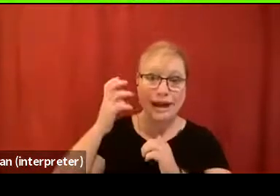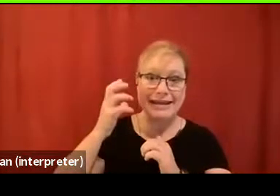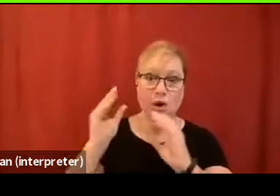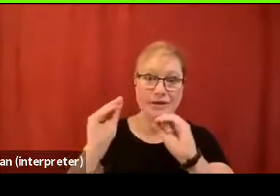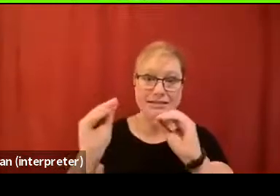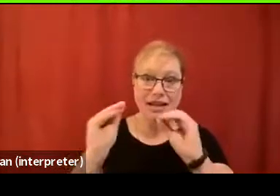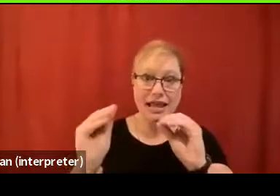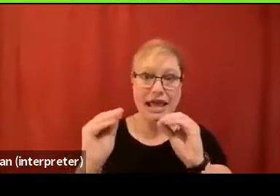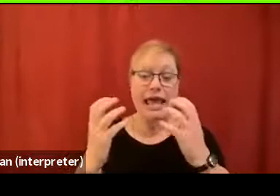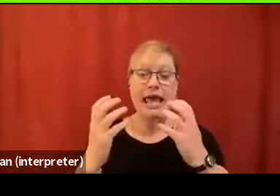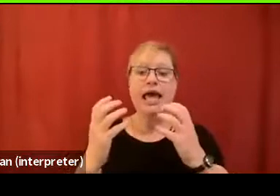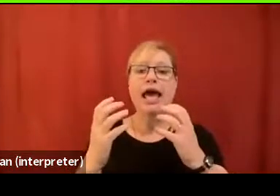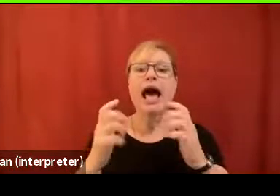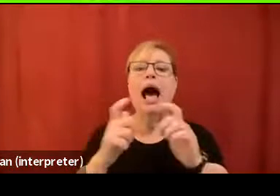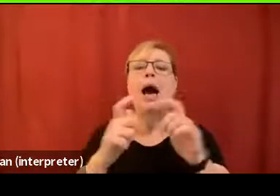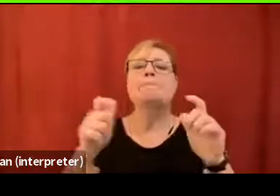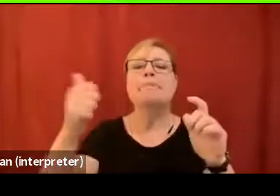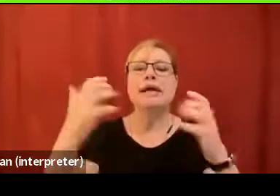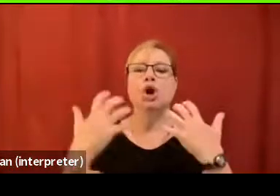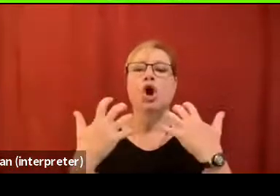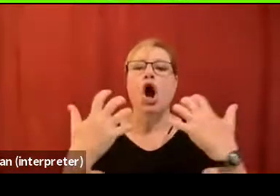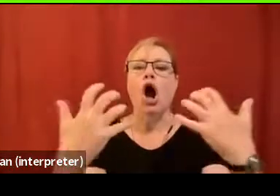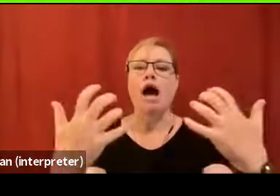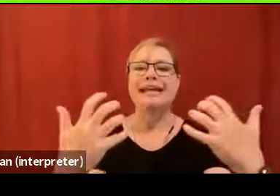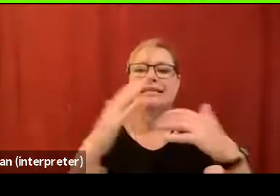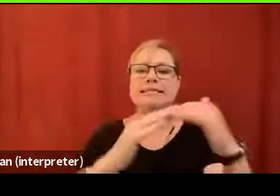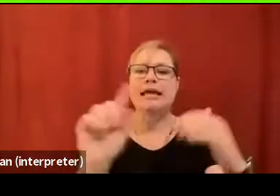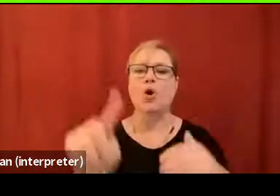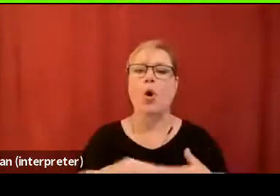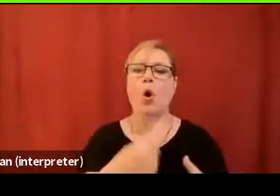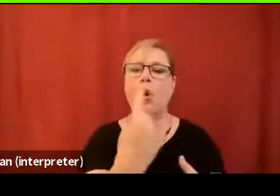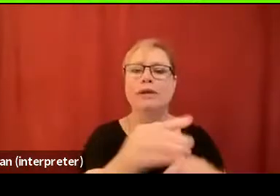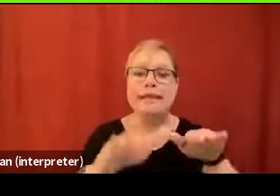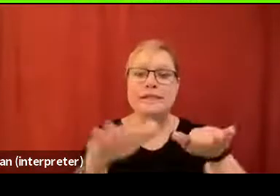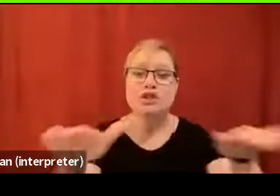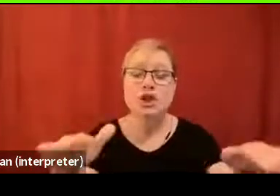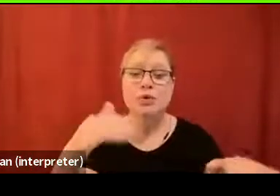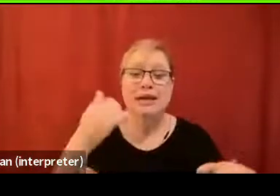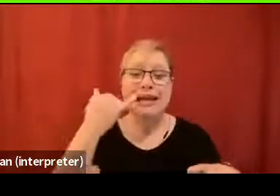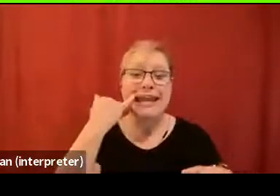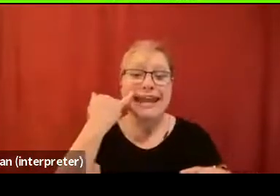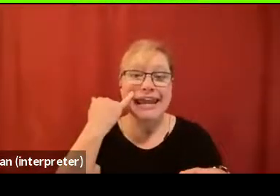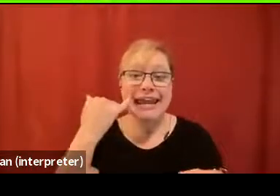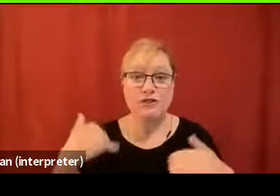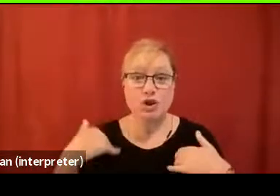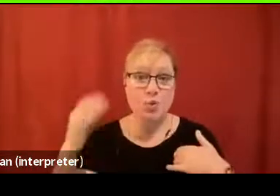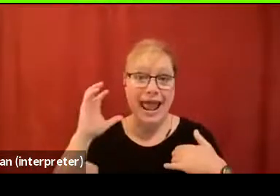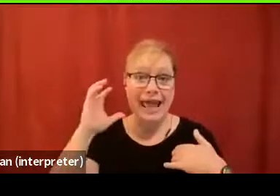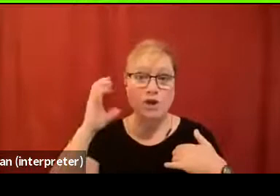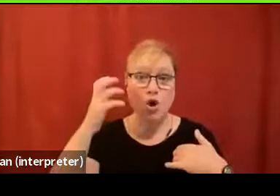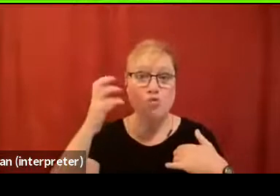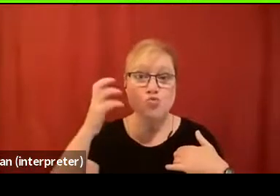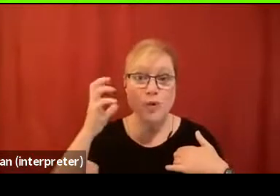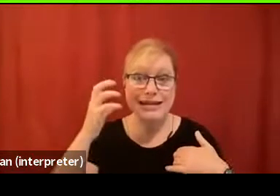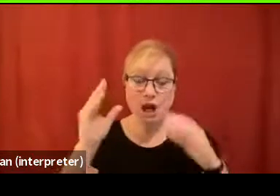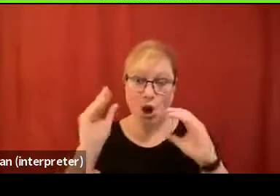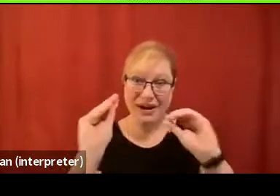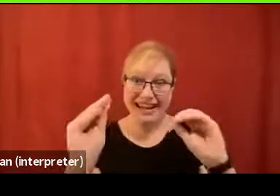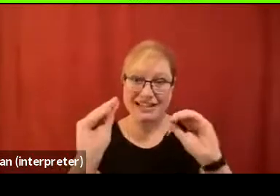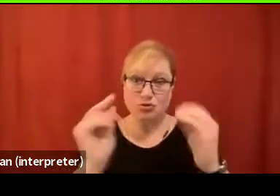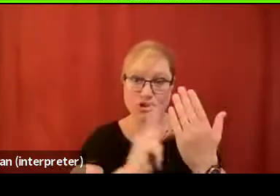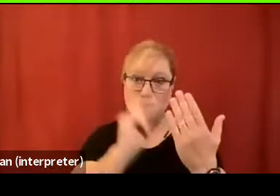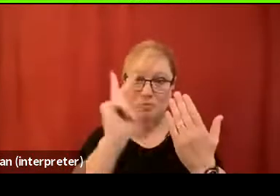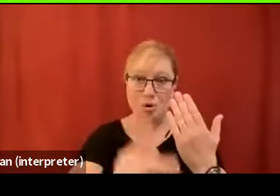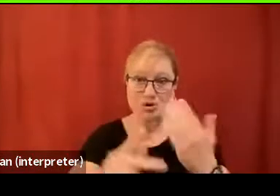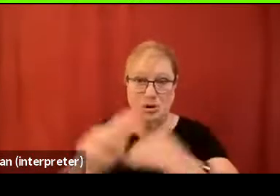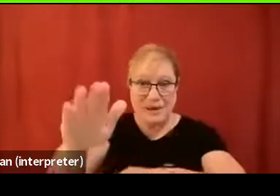audience was bigger than just the child. If you played radio instruction learning programs in the middle of the afternoon